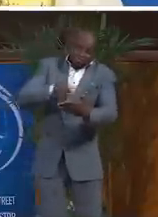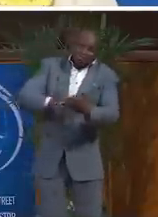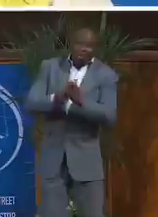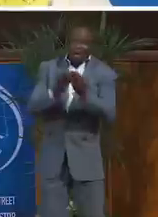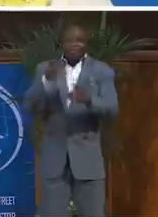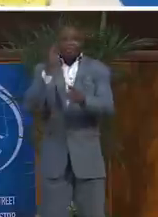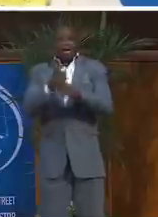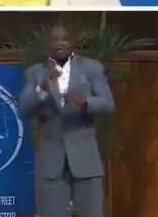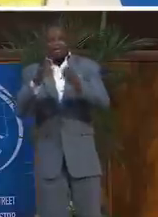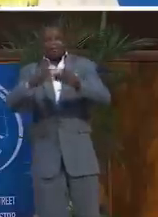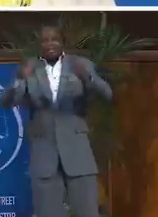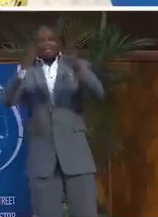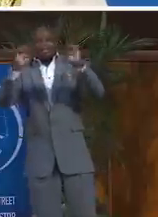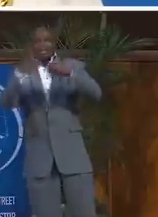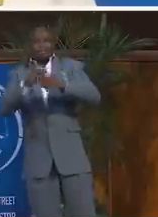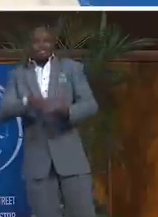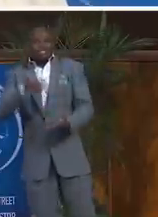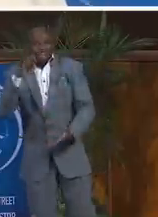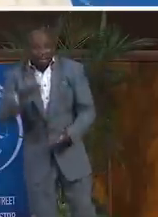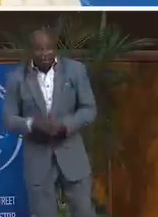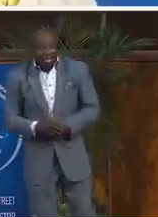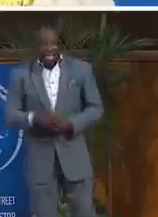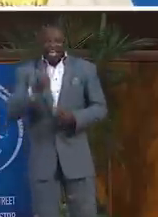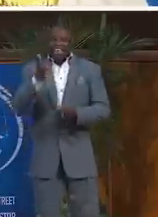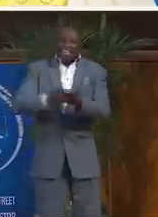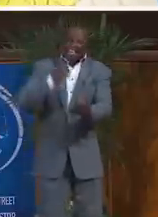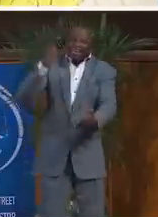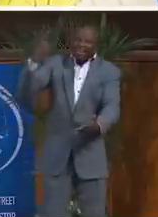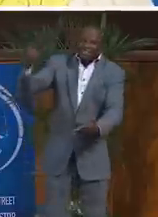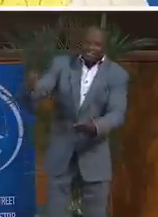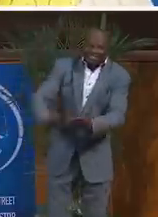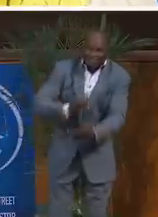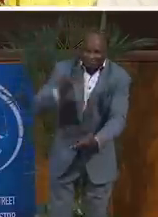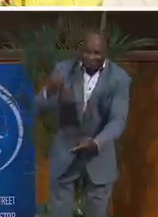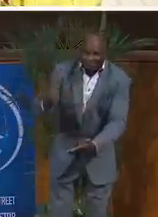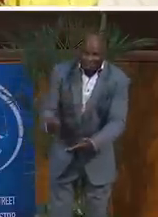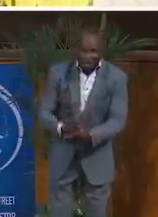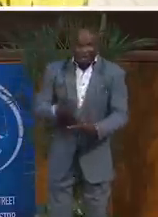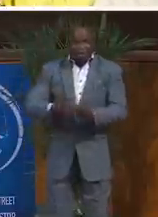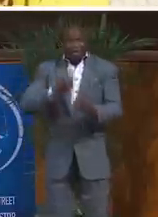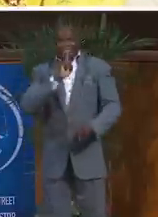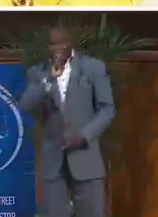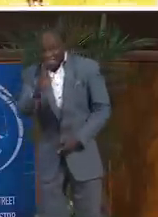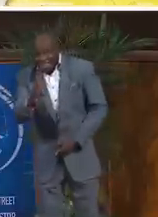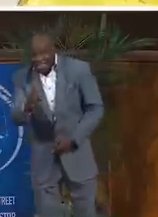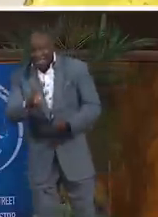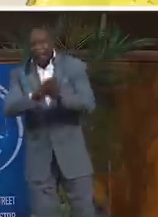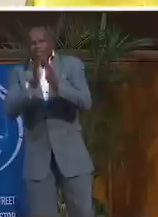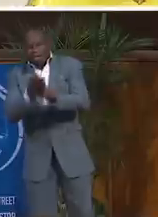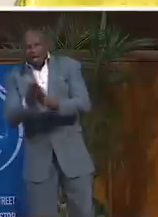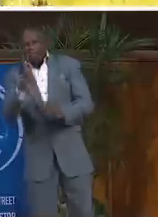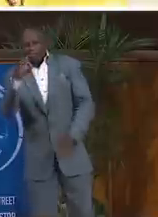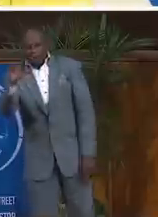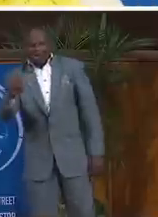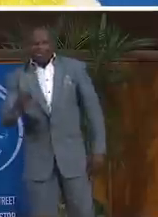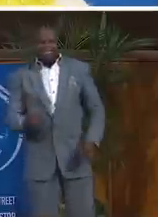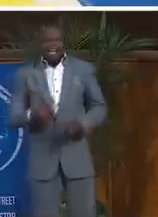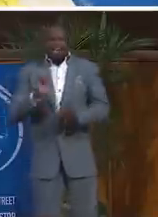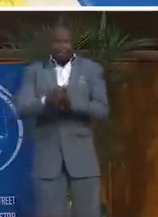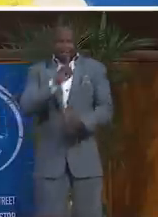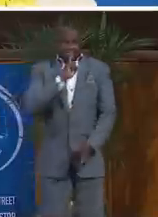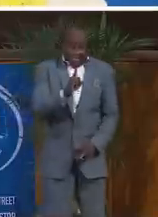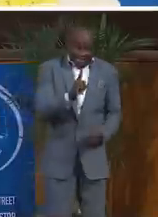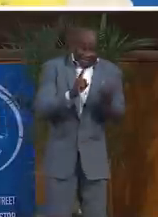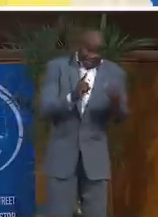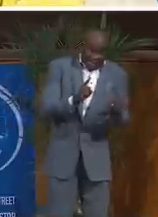message of Easter that makes me shout. Every now and then, what is becomes what was. That was